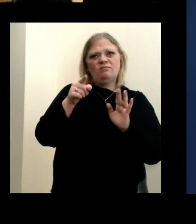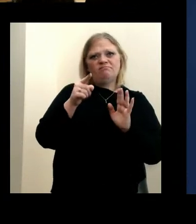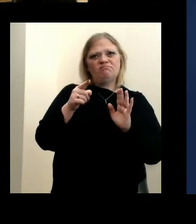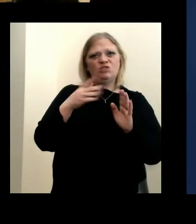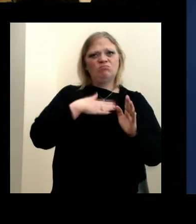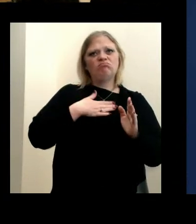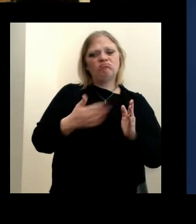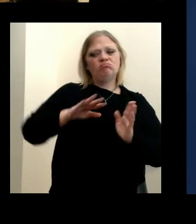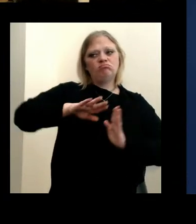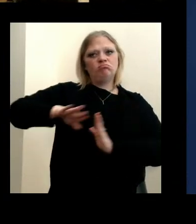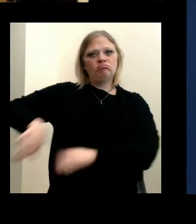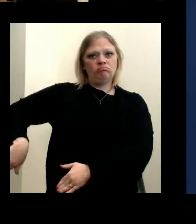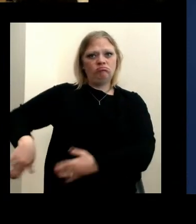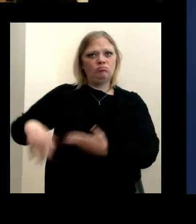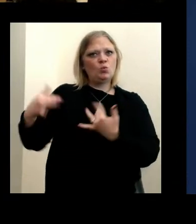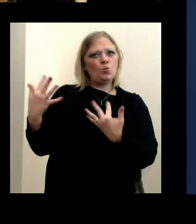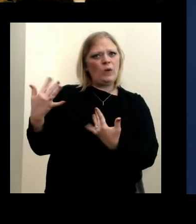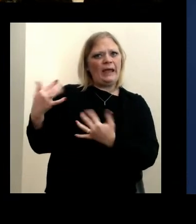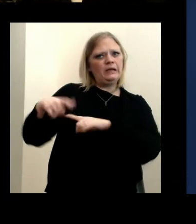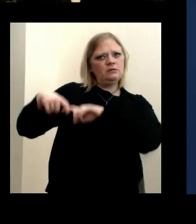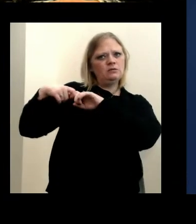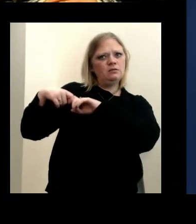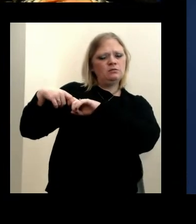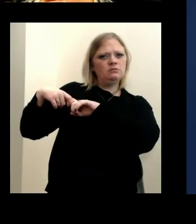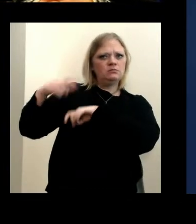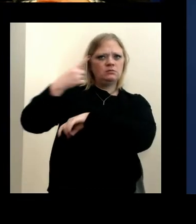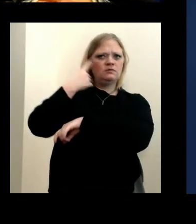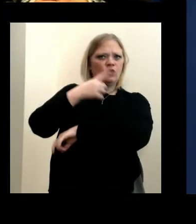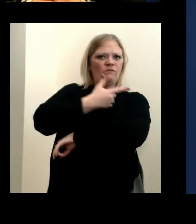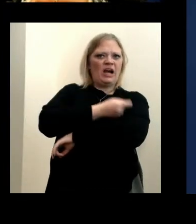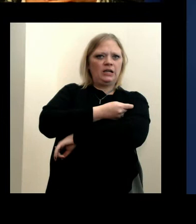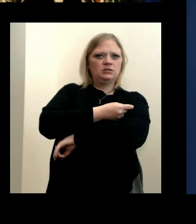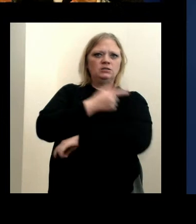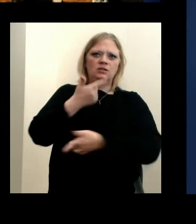no natural immunity to get vaccinated.